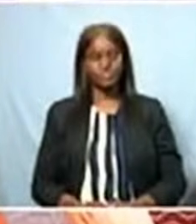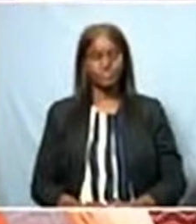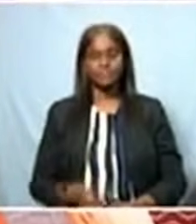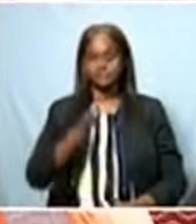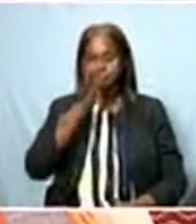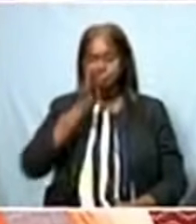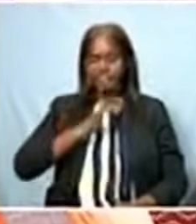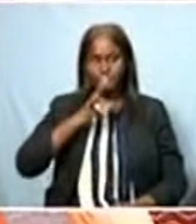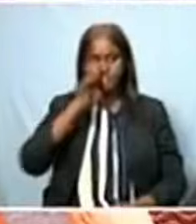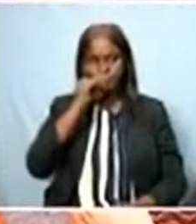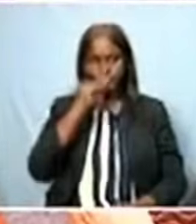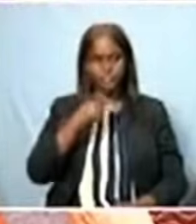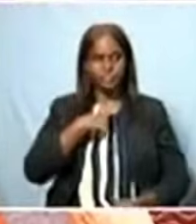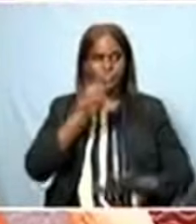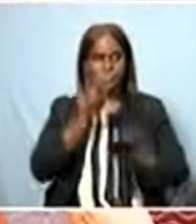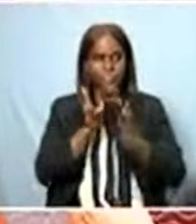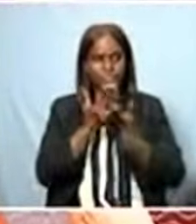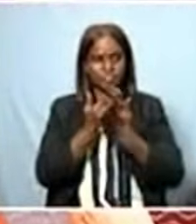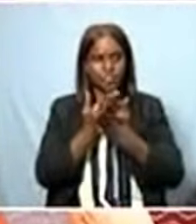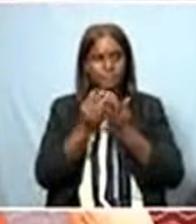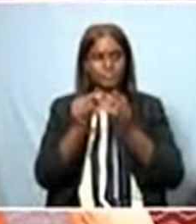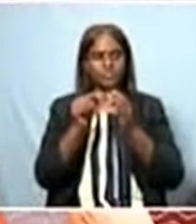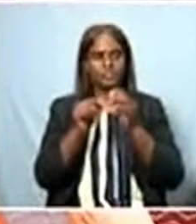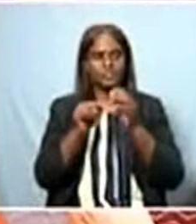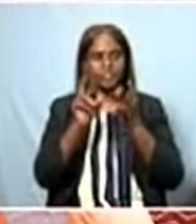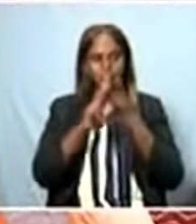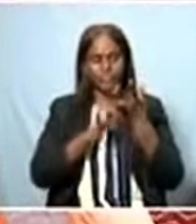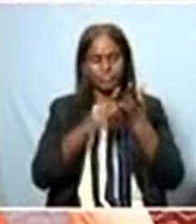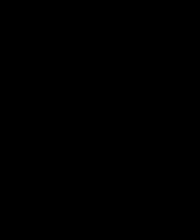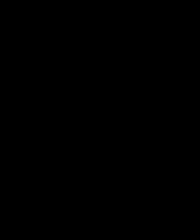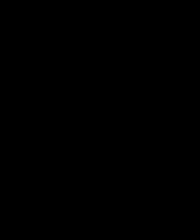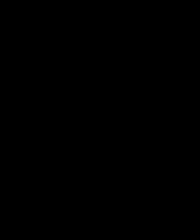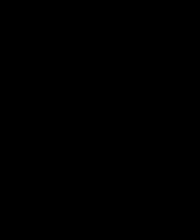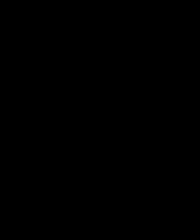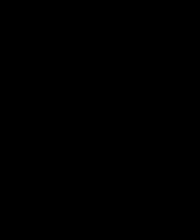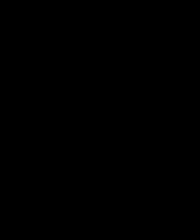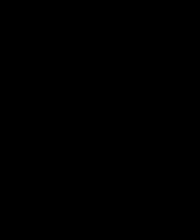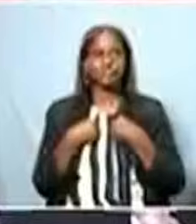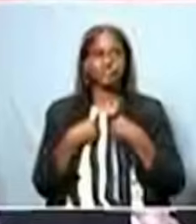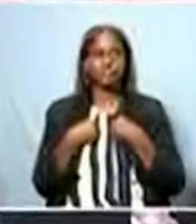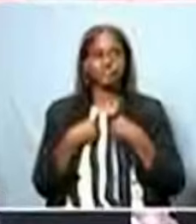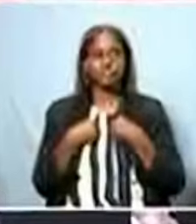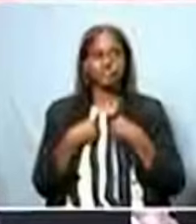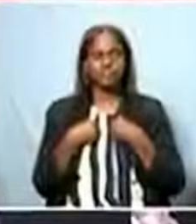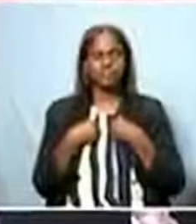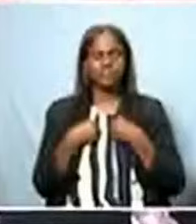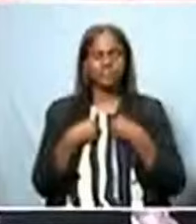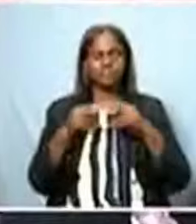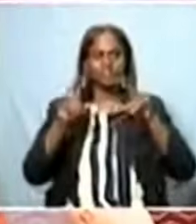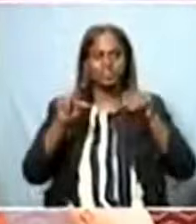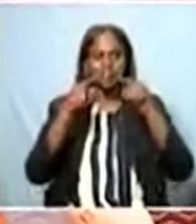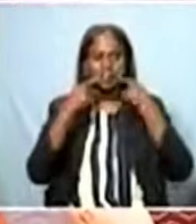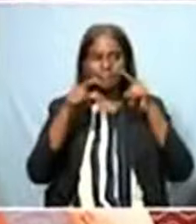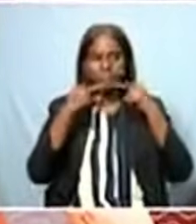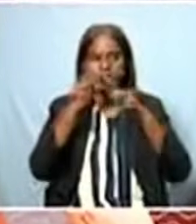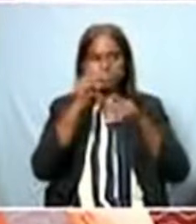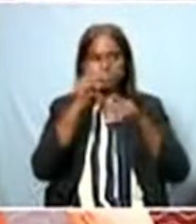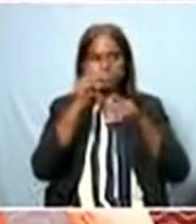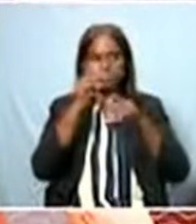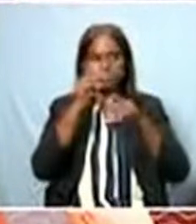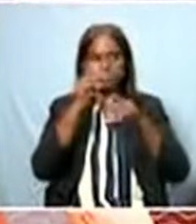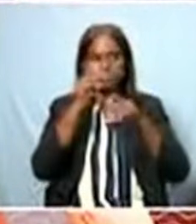Madam Speaker, I beg to move that the report of the committee be adopted. As no notice has been received,